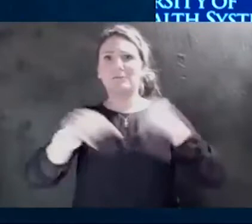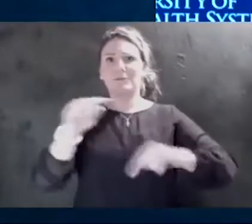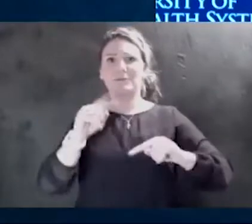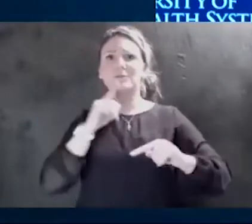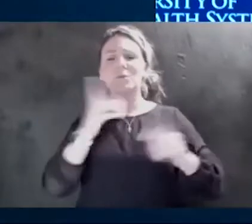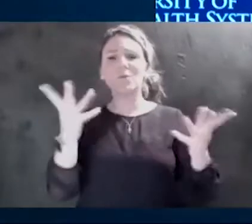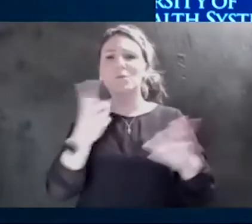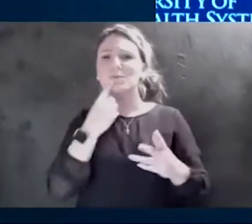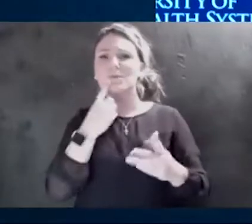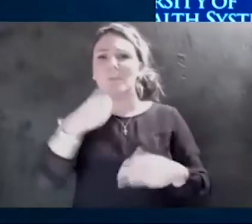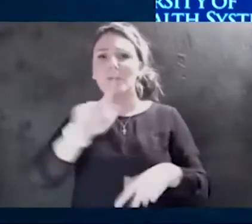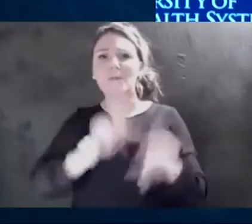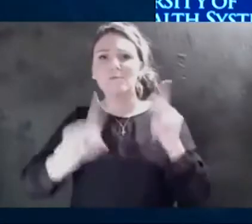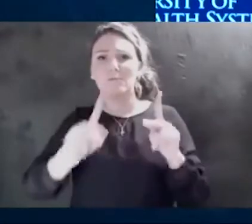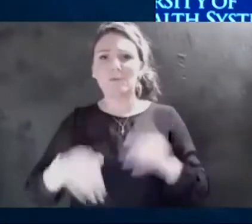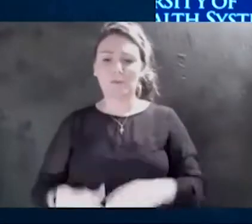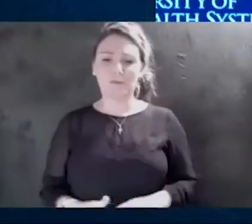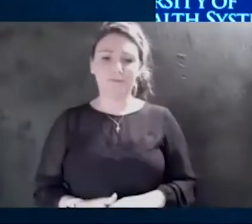folks?